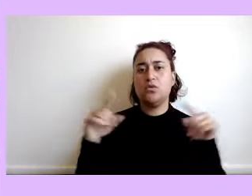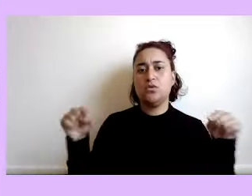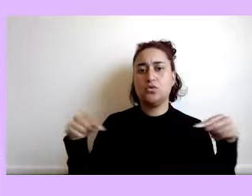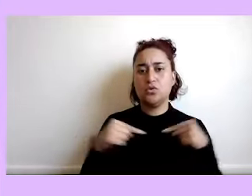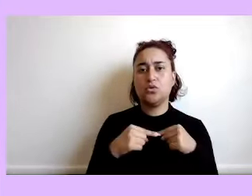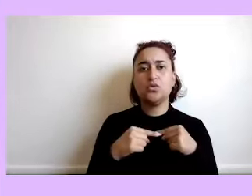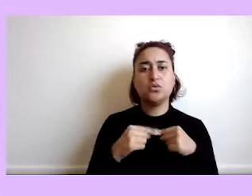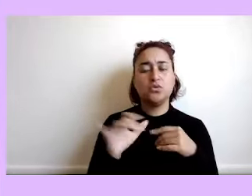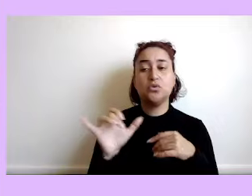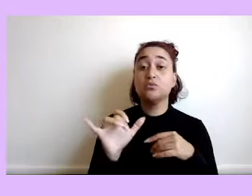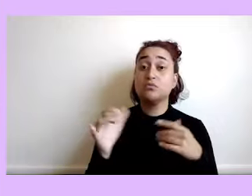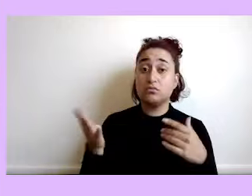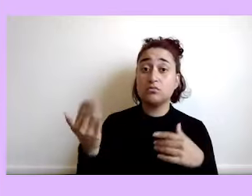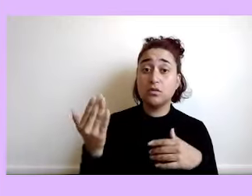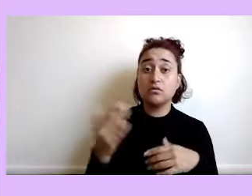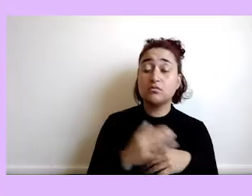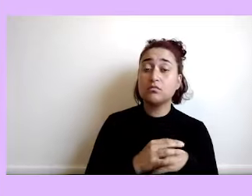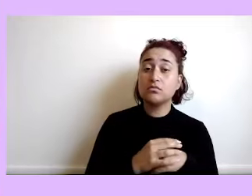up the challenge. Yeah, Karthik.